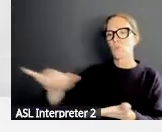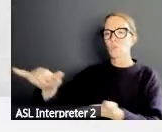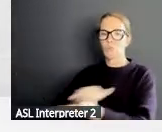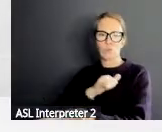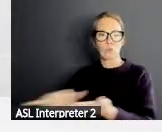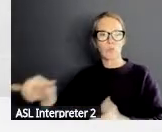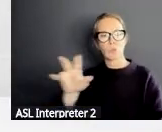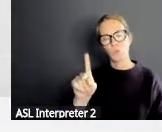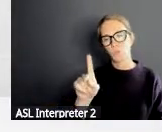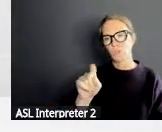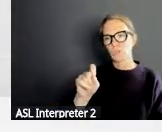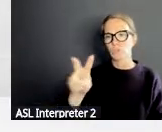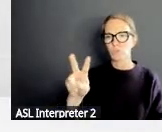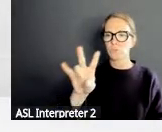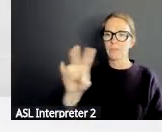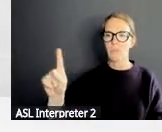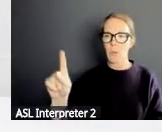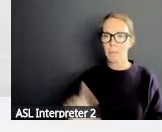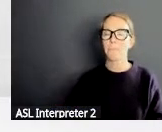10271.